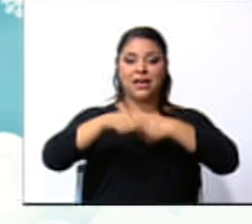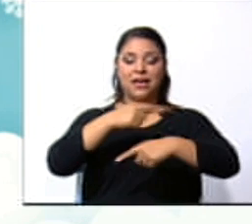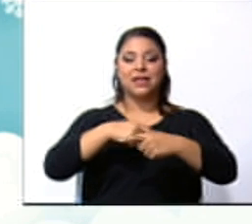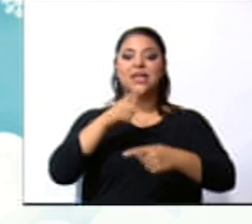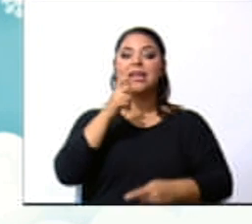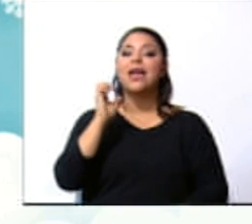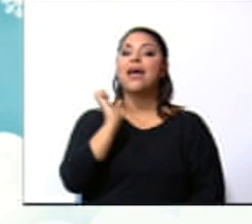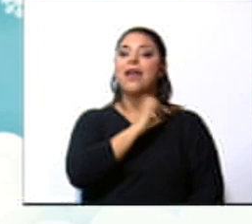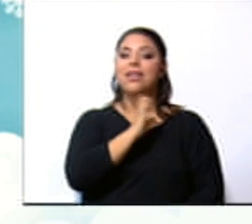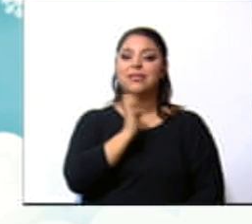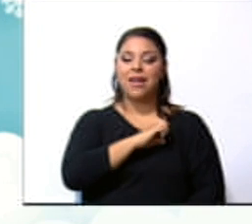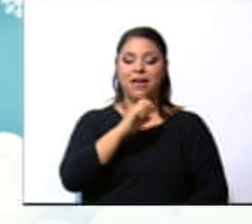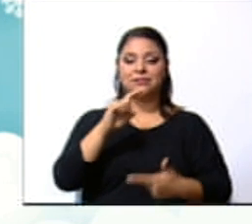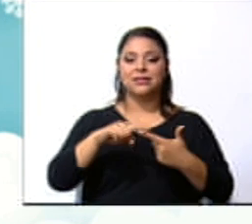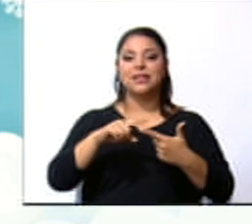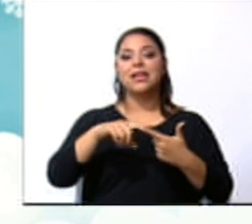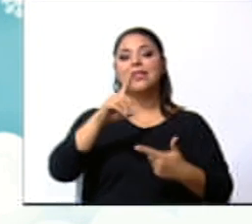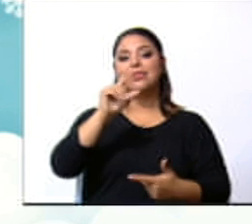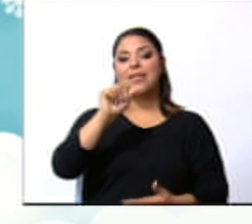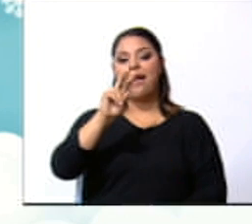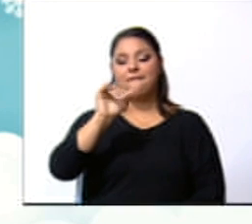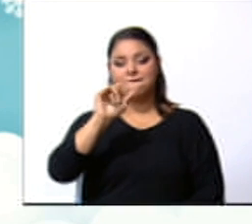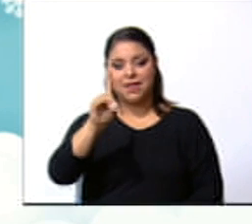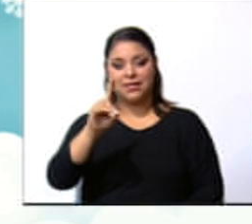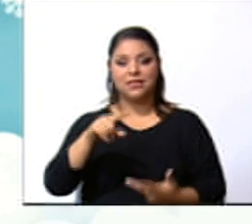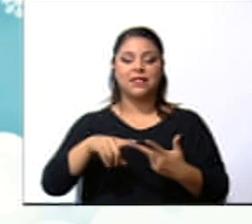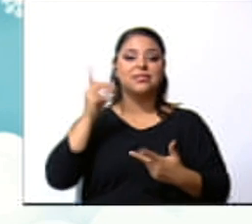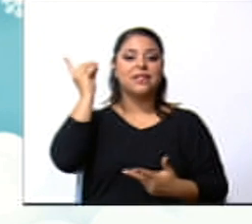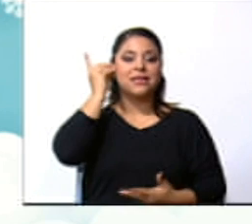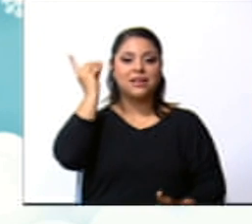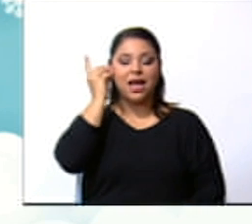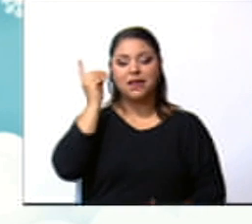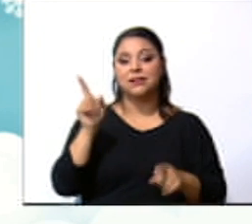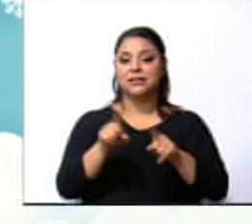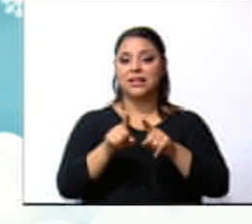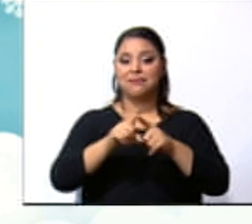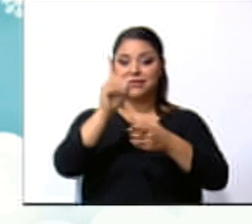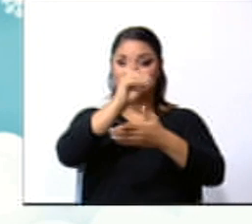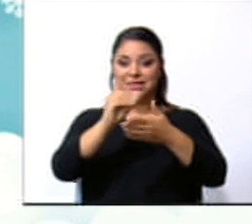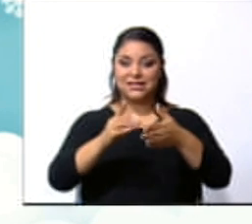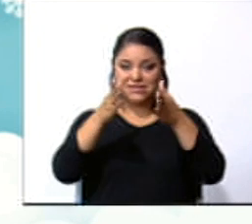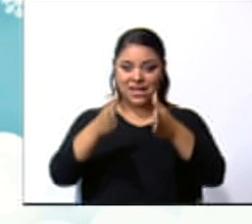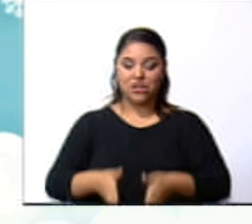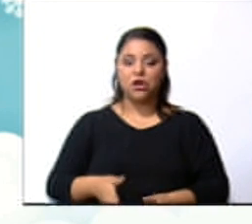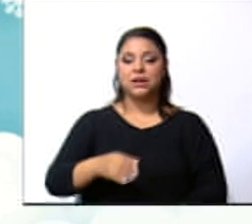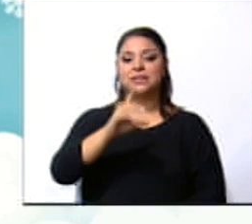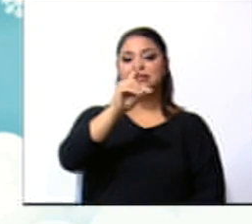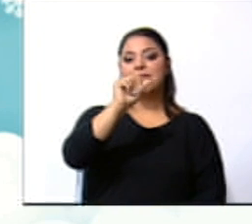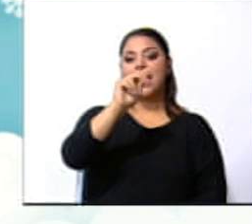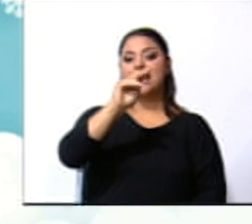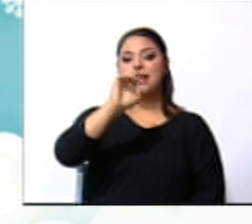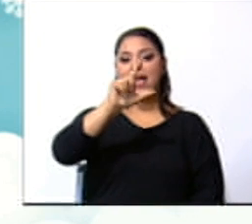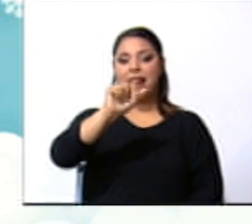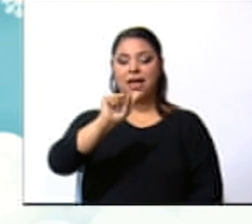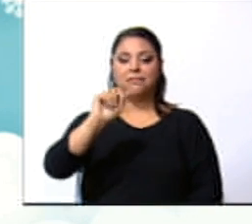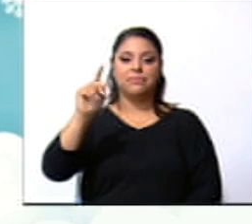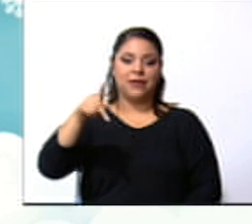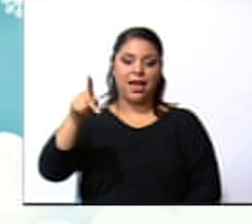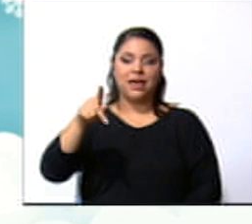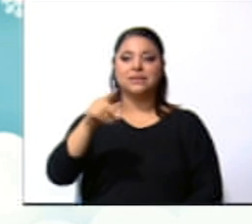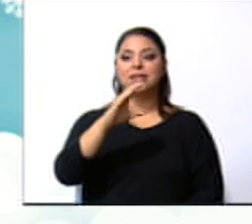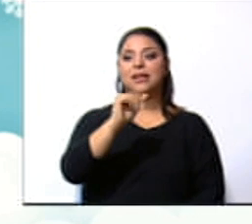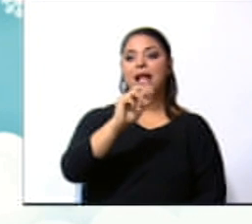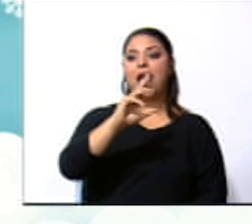David Montealegre, Diana Zúñiga, the designers, Daniela Peláez and Carlos Soto, and of course